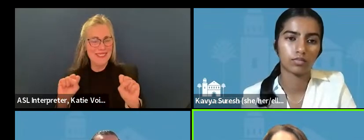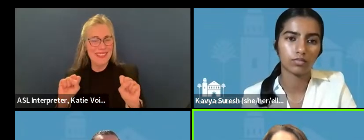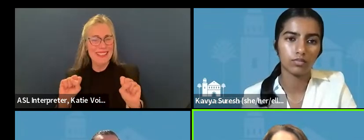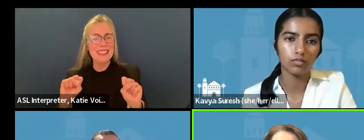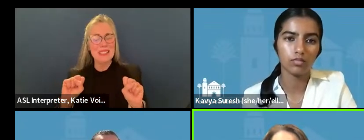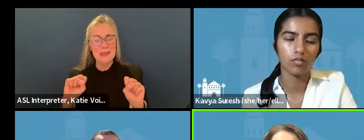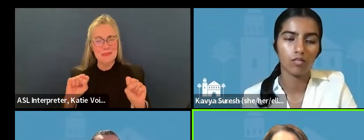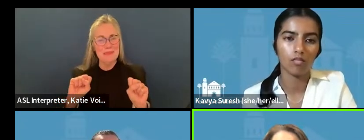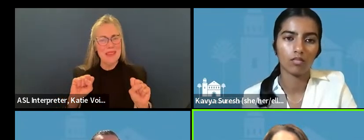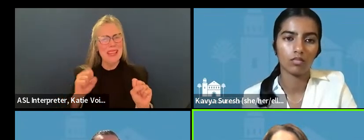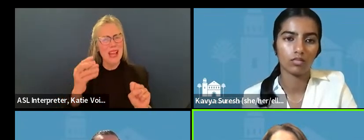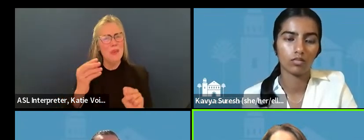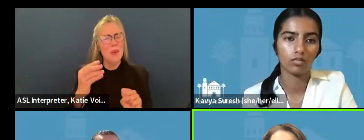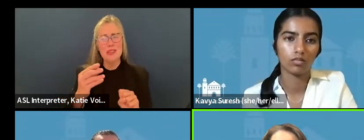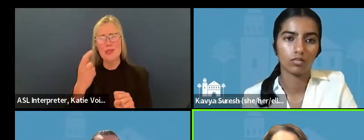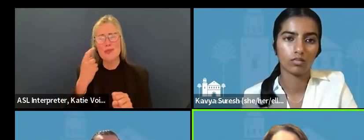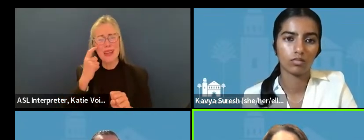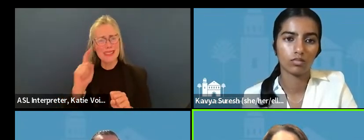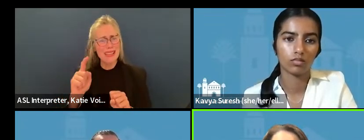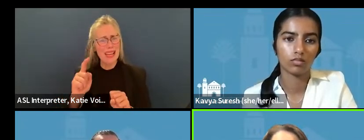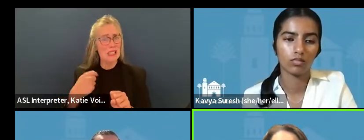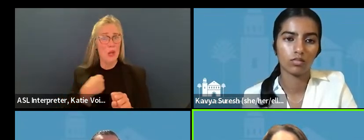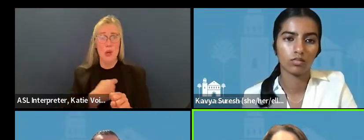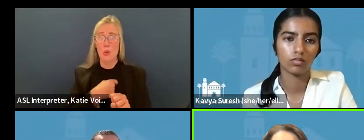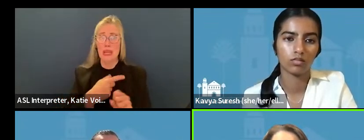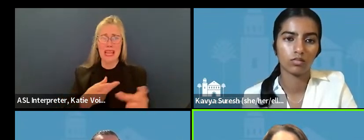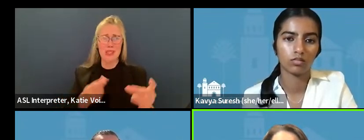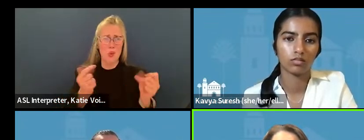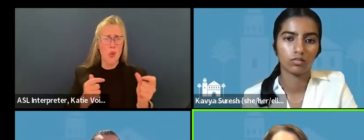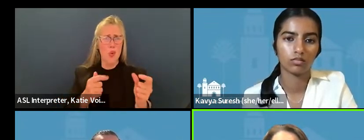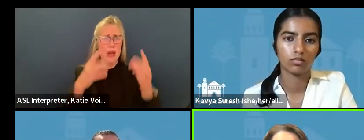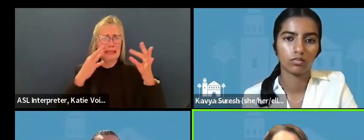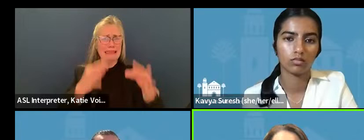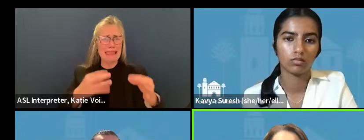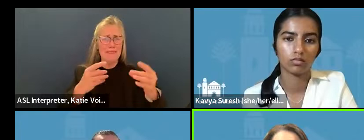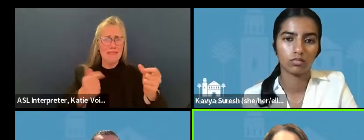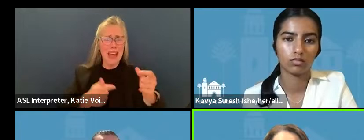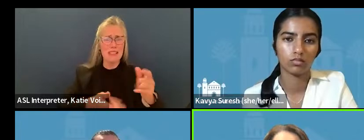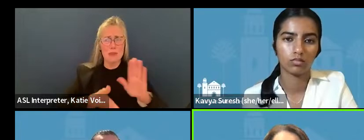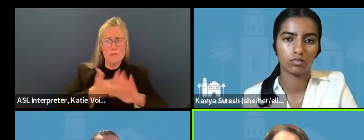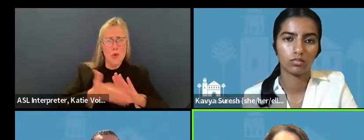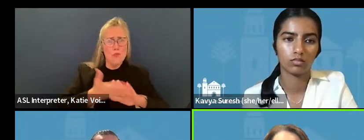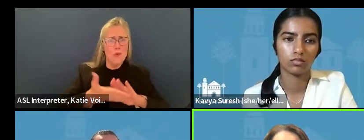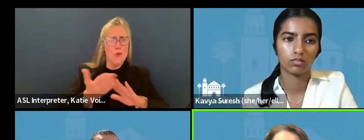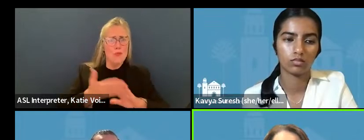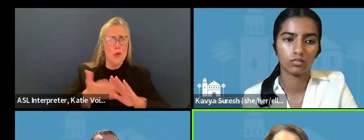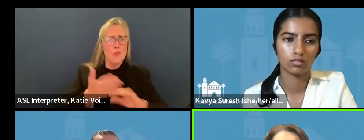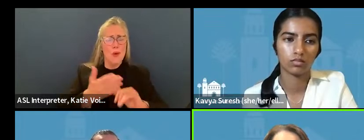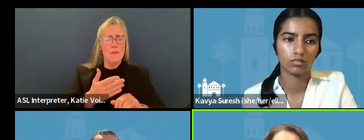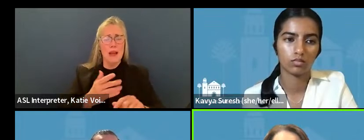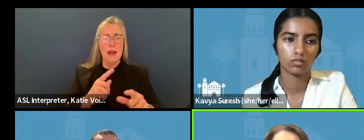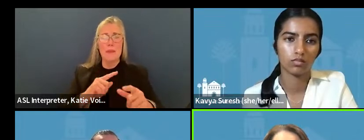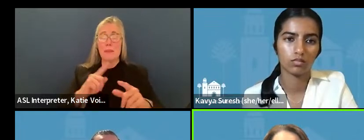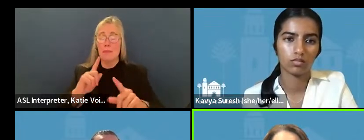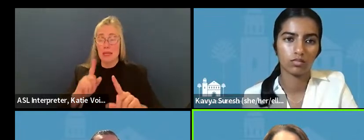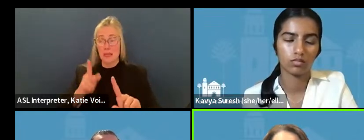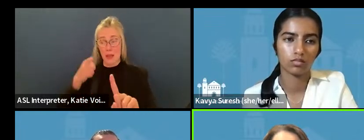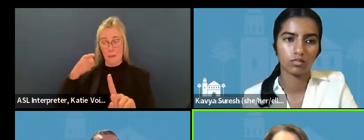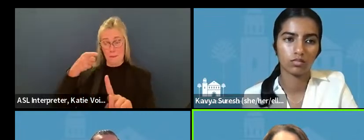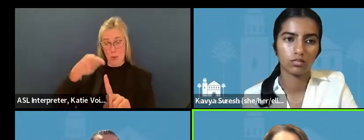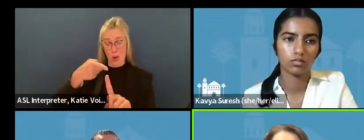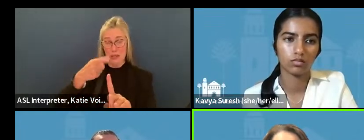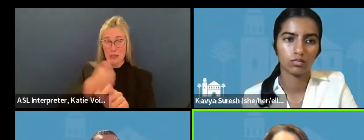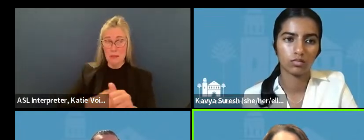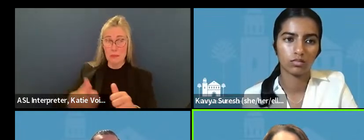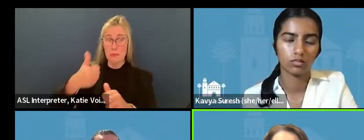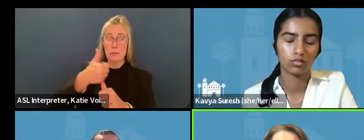to just acknowledge how quickly we had to move to make all those decisions, again, with the safety and health of all our staff